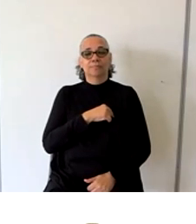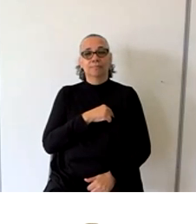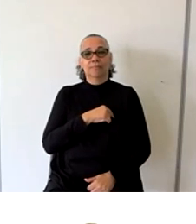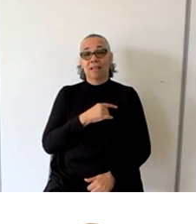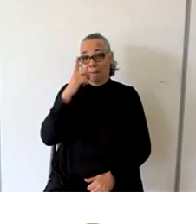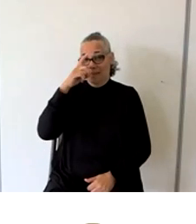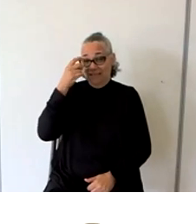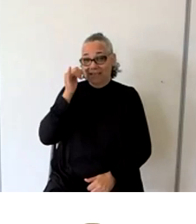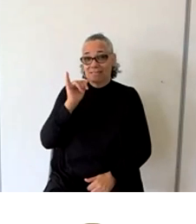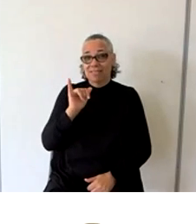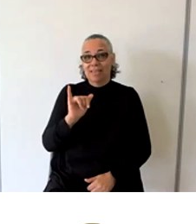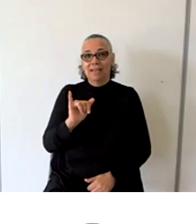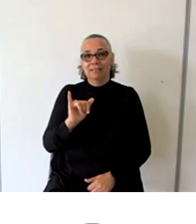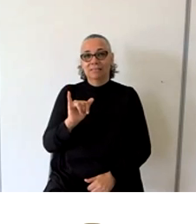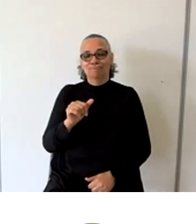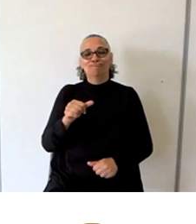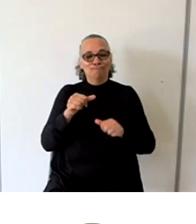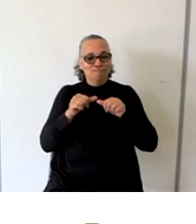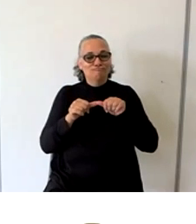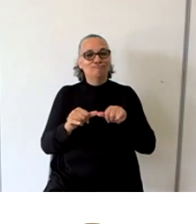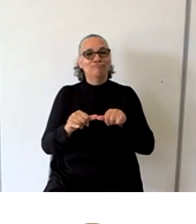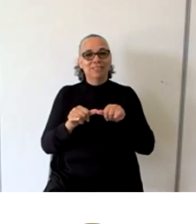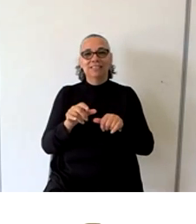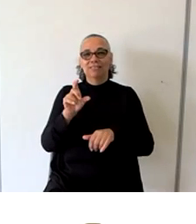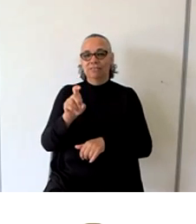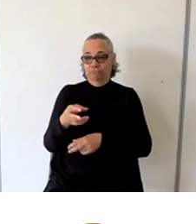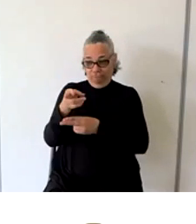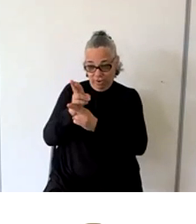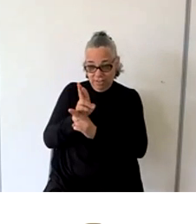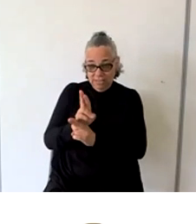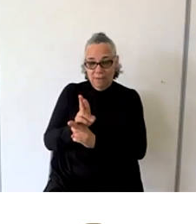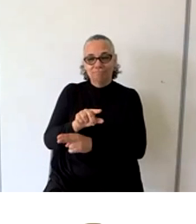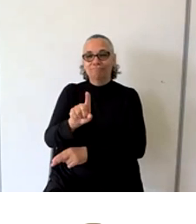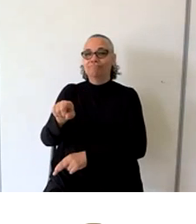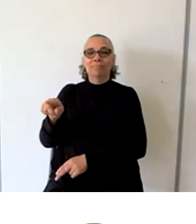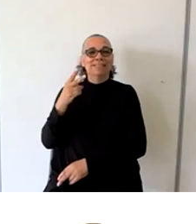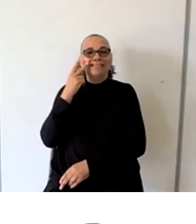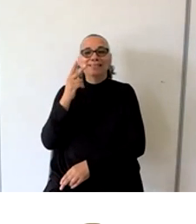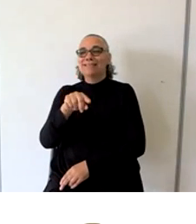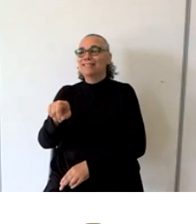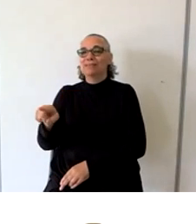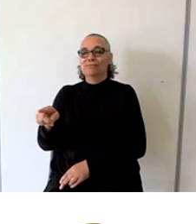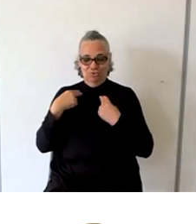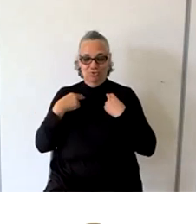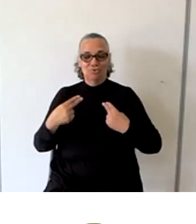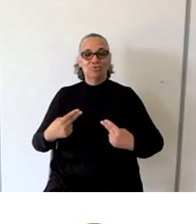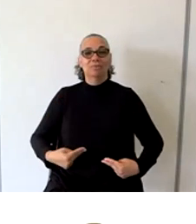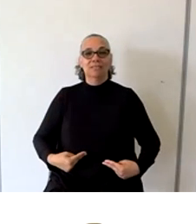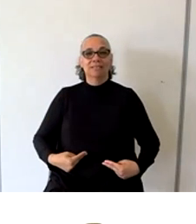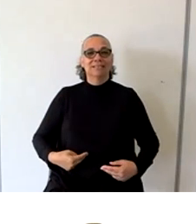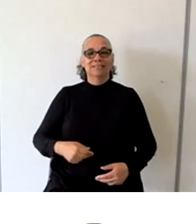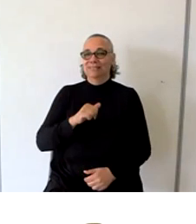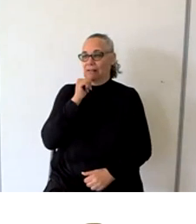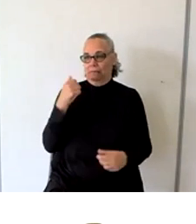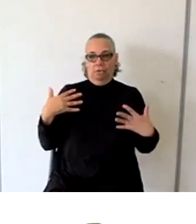because of that, we still need to be able to respect them and see them as a human being and not be